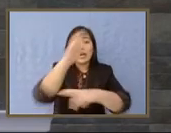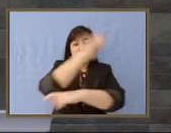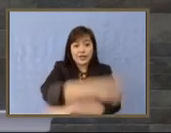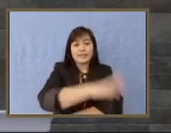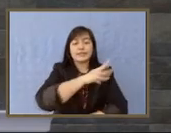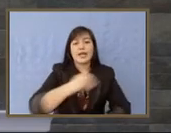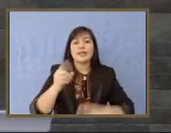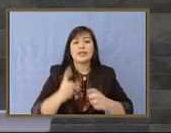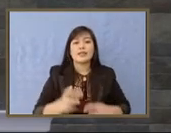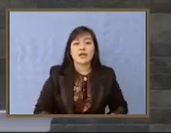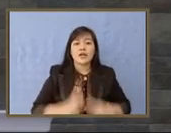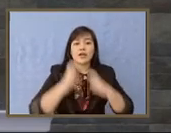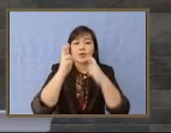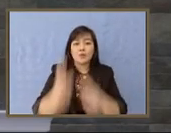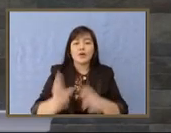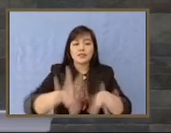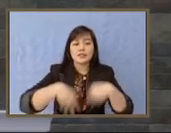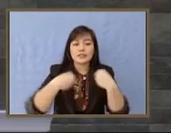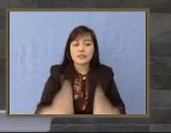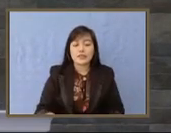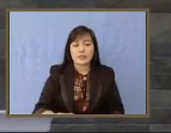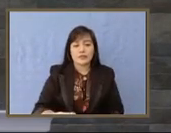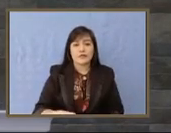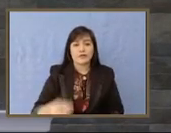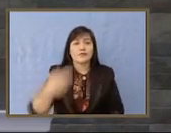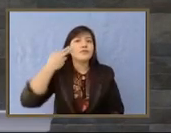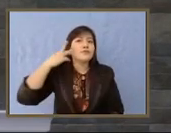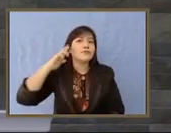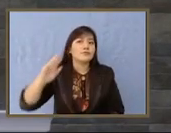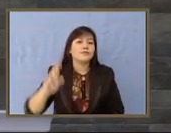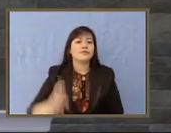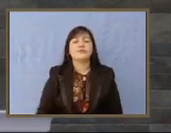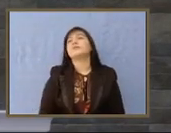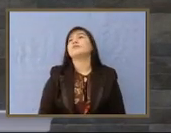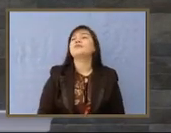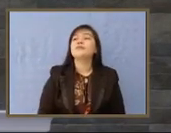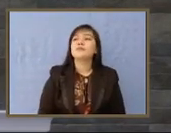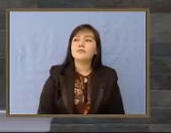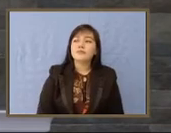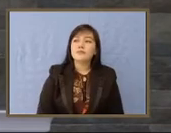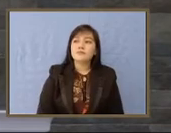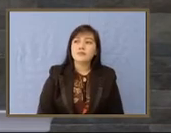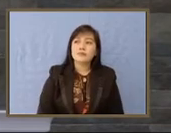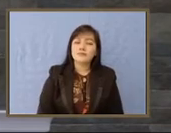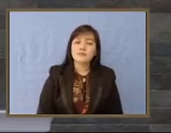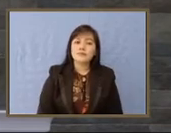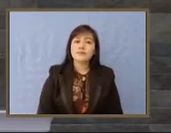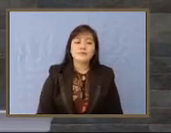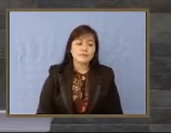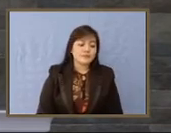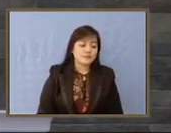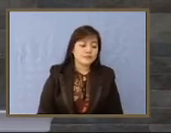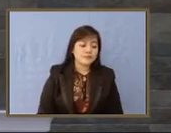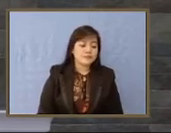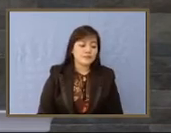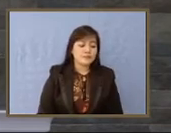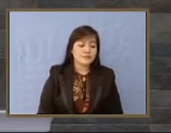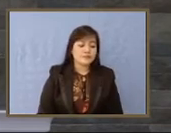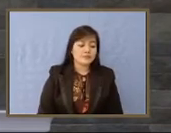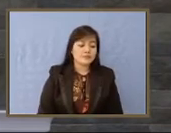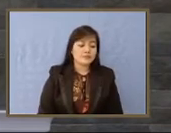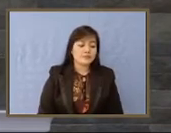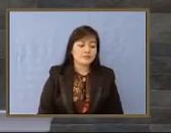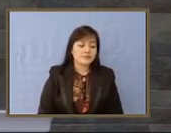sa Book of Ruth naman, ang makikita po natin dito, ay hindi natin palalampasin ang pag-aaral natin sa Book of Ruth na hindi po